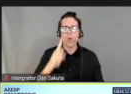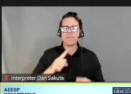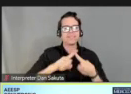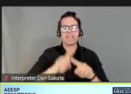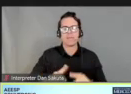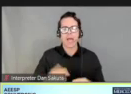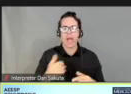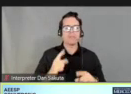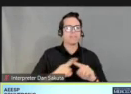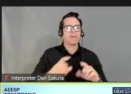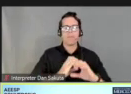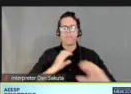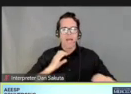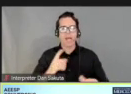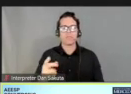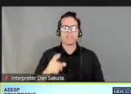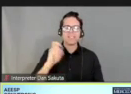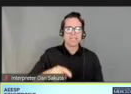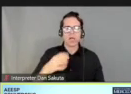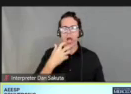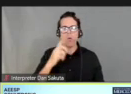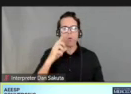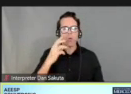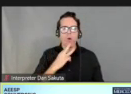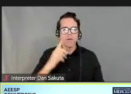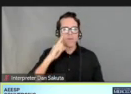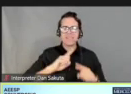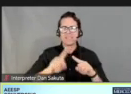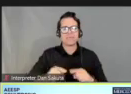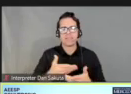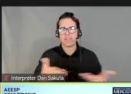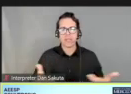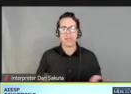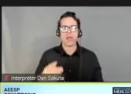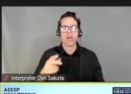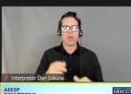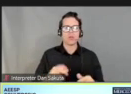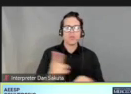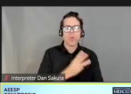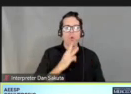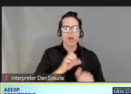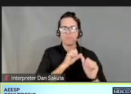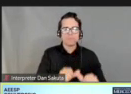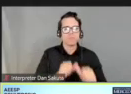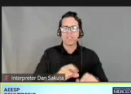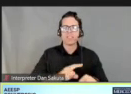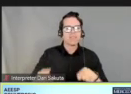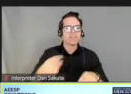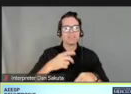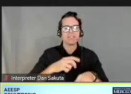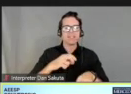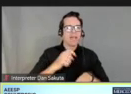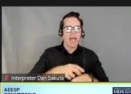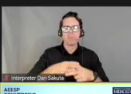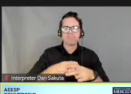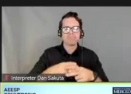different needs for hot water, different lengths of time when they're using the water. You know, during the day, the restaurant would be using the water, whereas